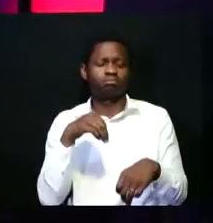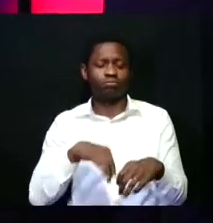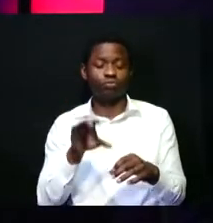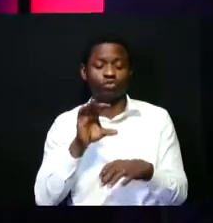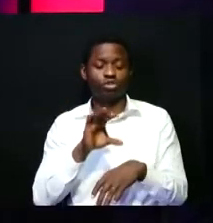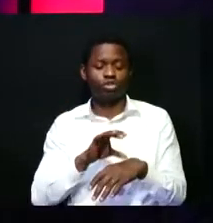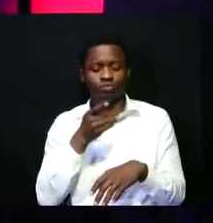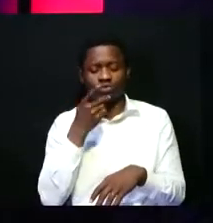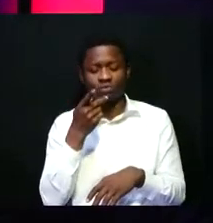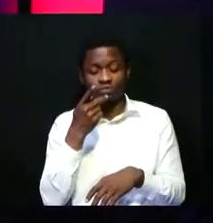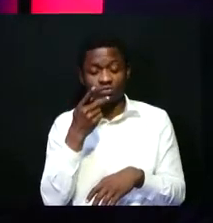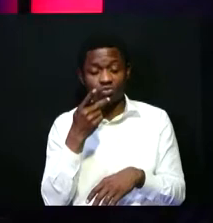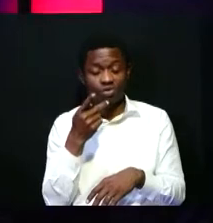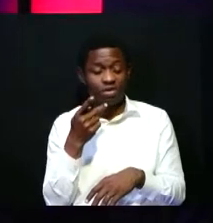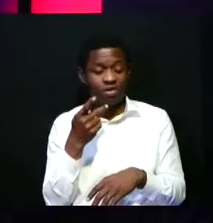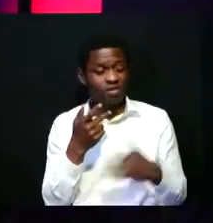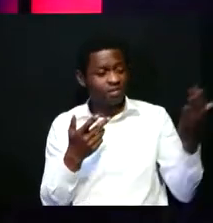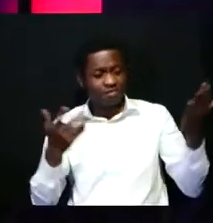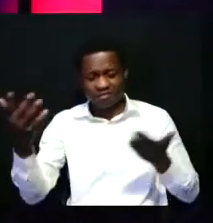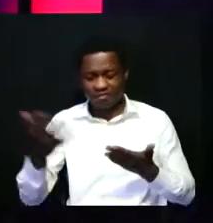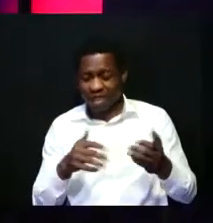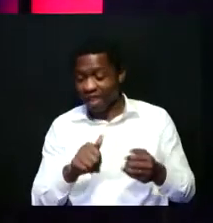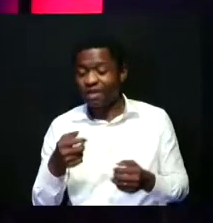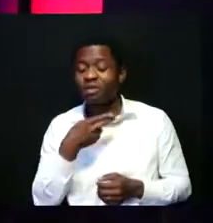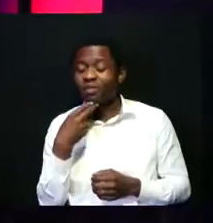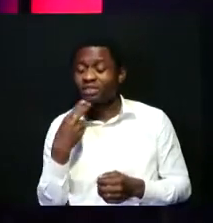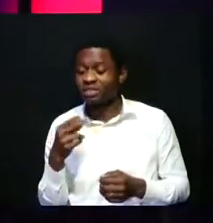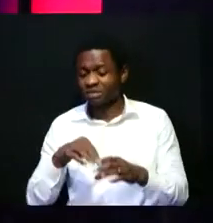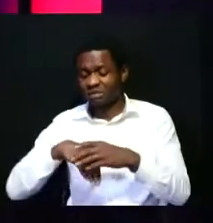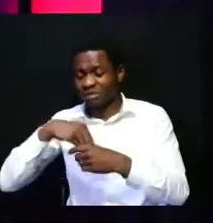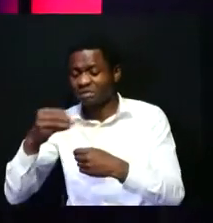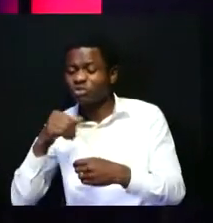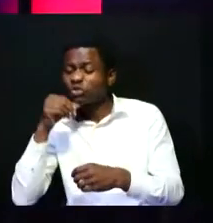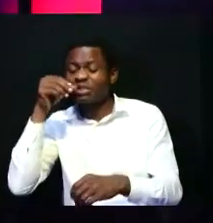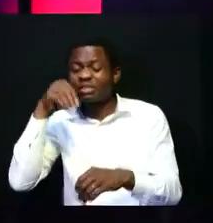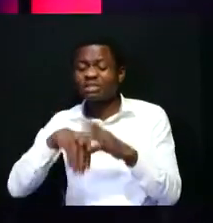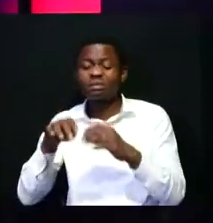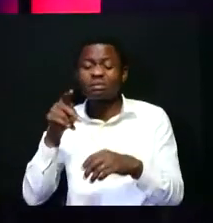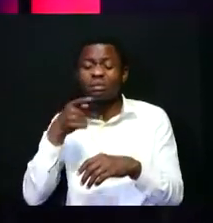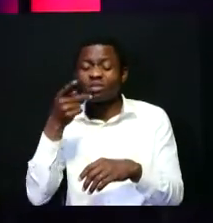where we are inviting ministers from even outside our church,